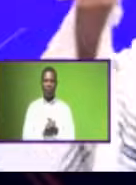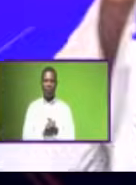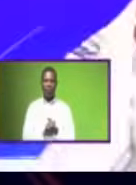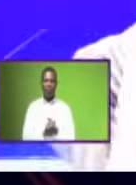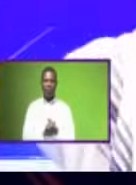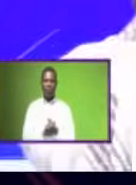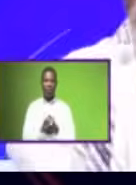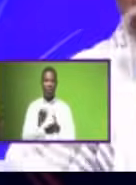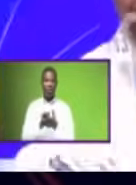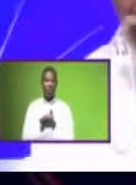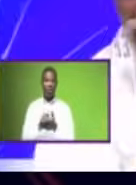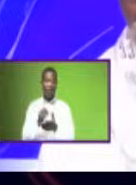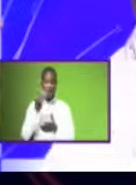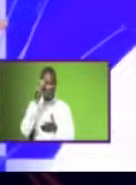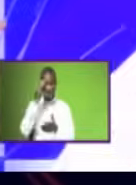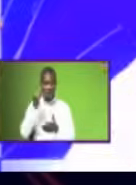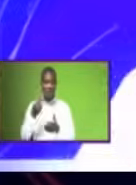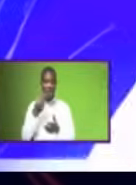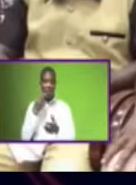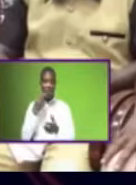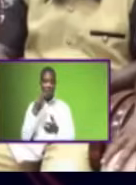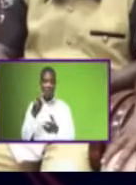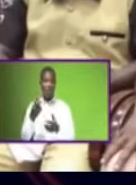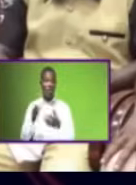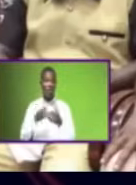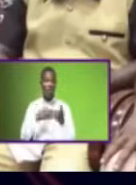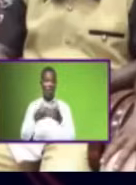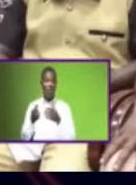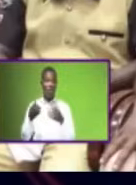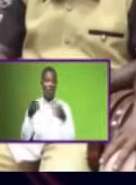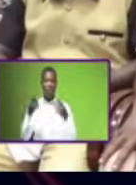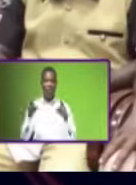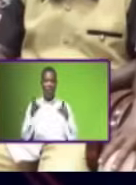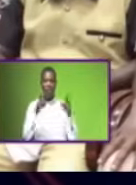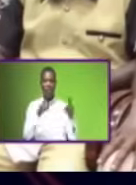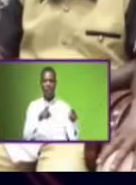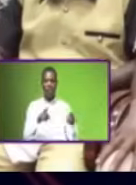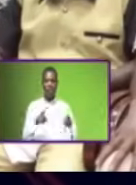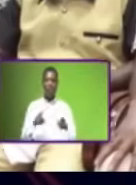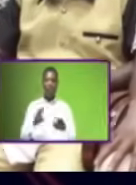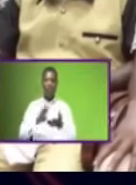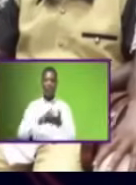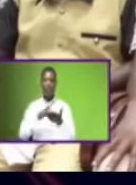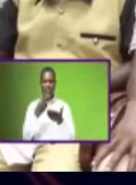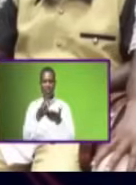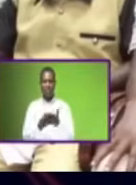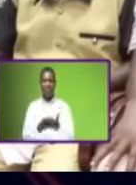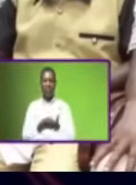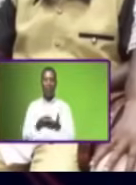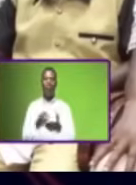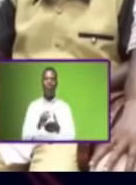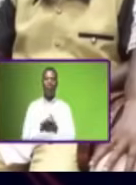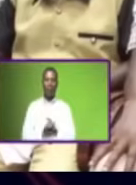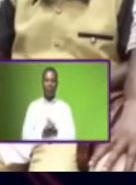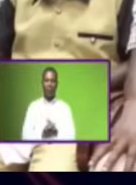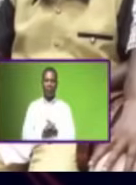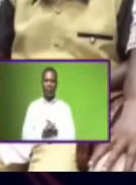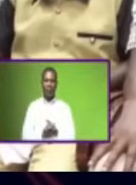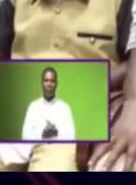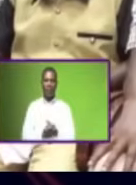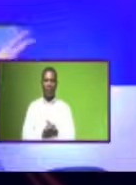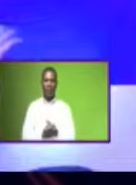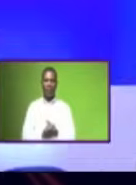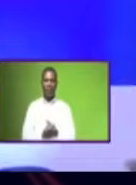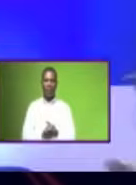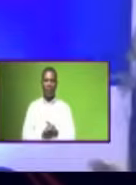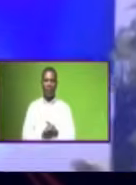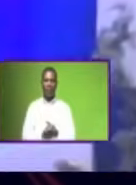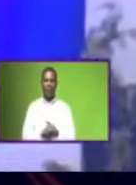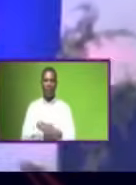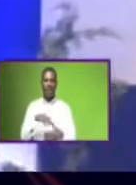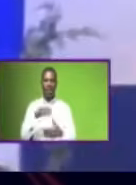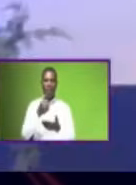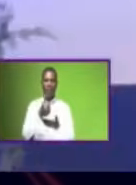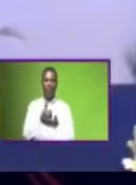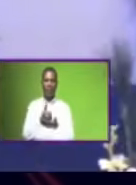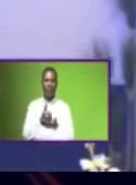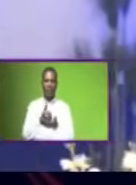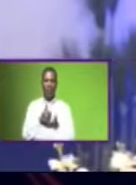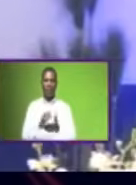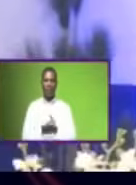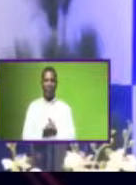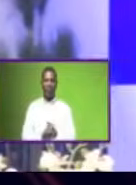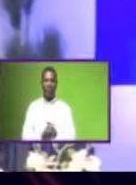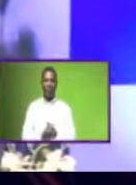Hallelujah. That is why you are all witnessing the marvelous things that are happening. Amen.